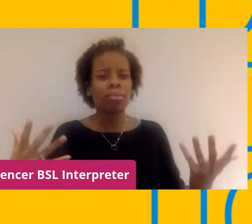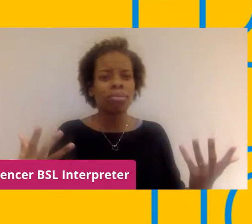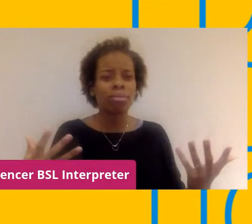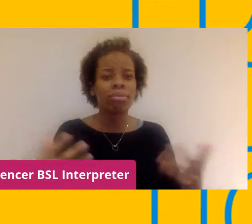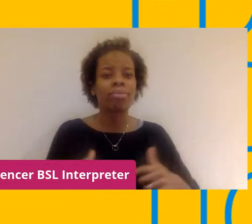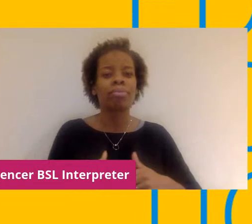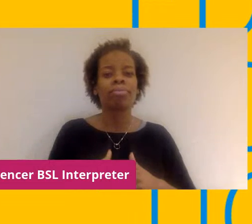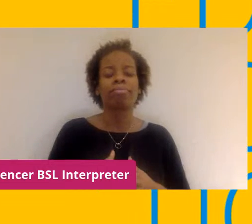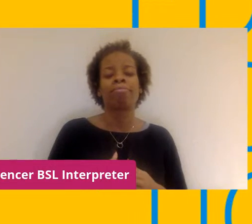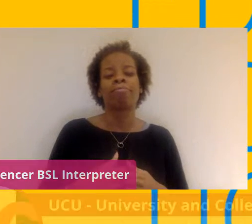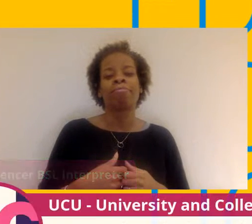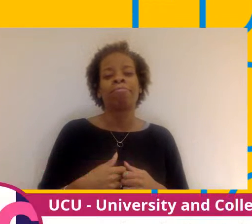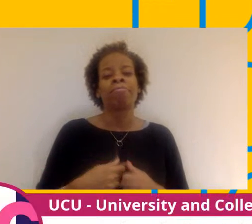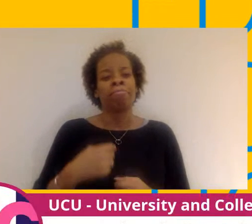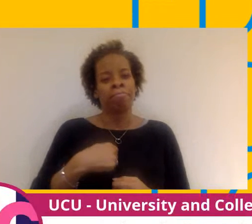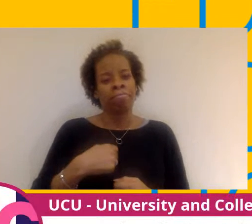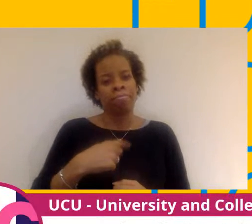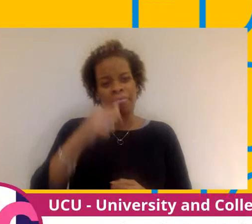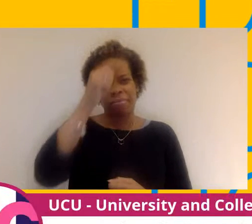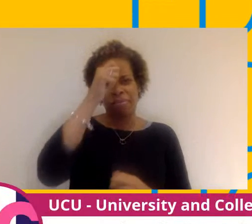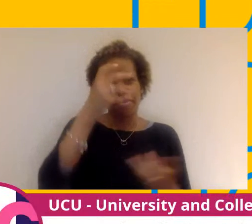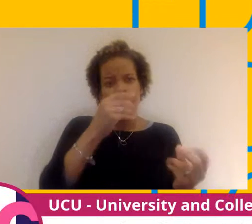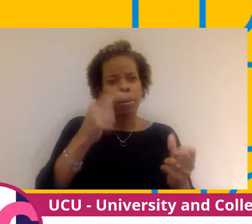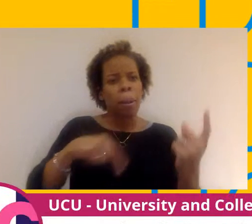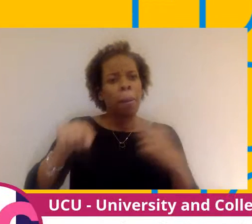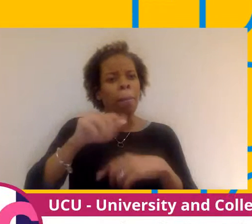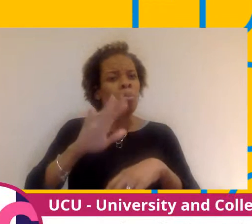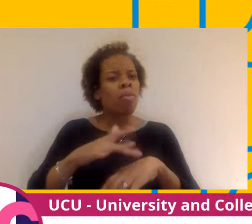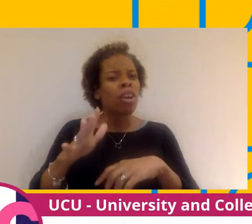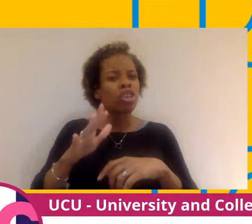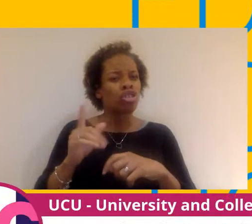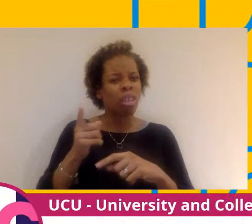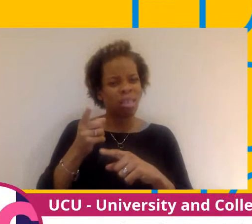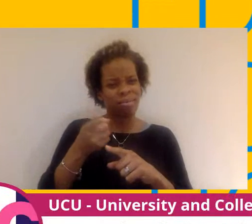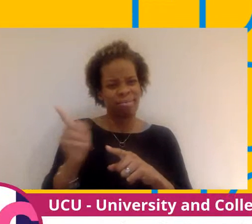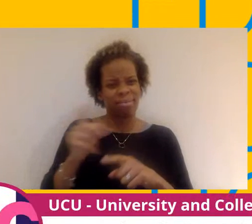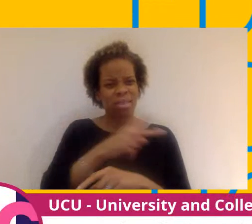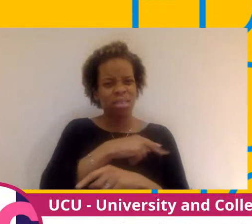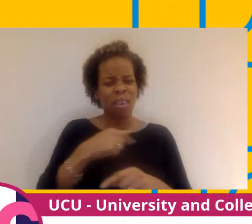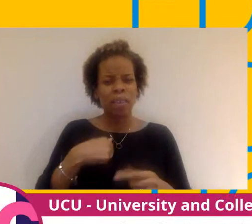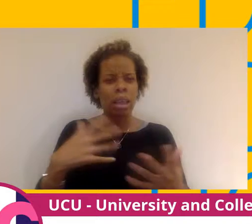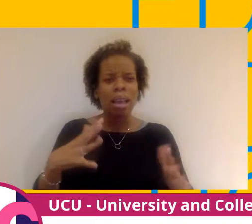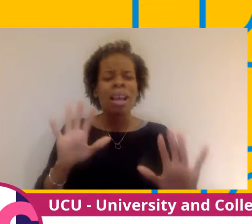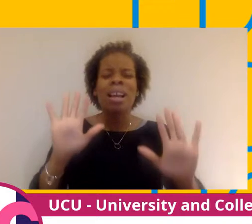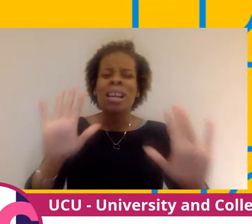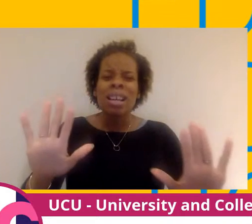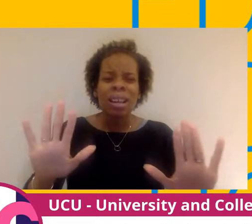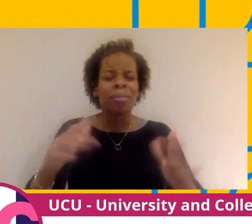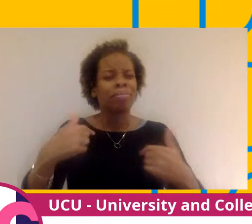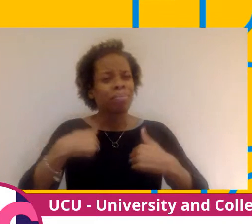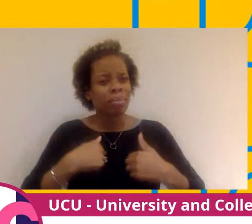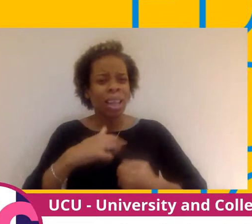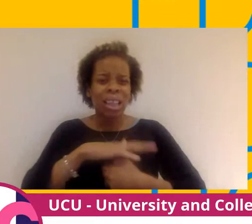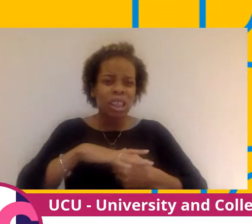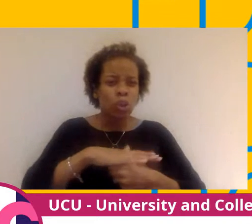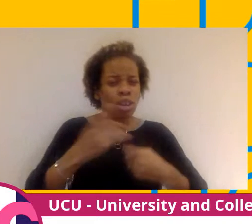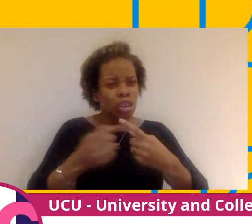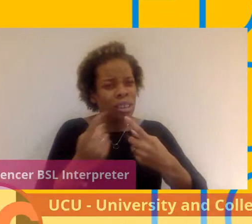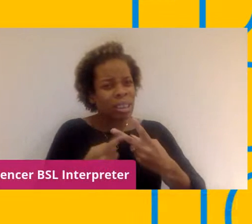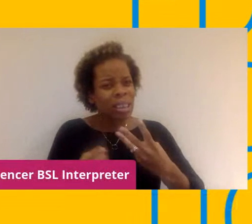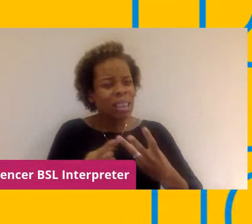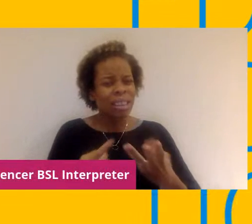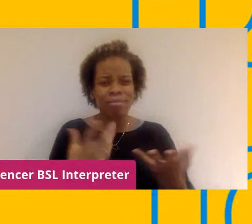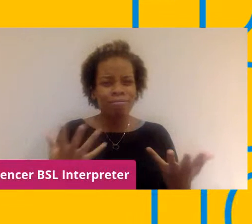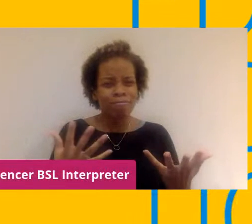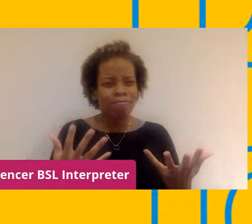It means that sometimes professional services members get frustrated at the lack of understanding or addressing of their situations. And also many are